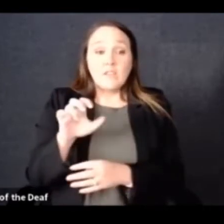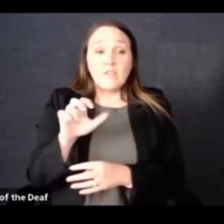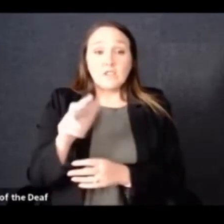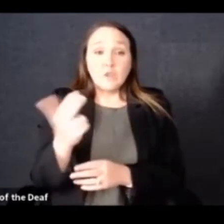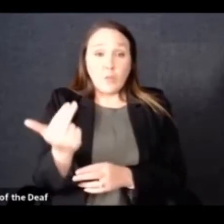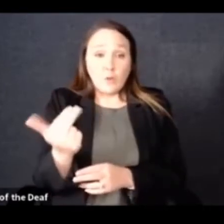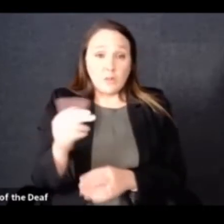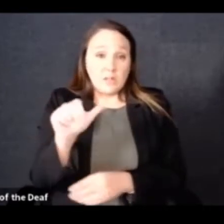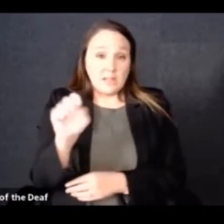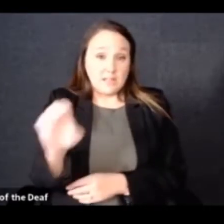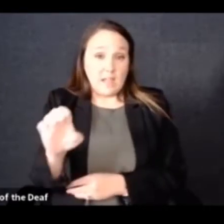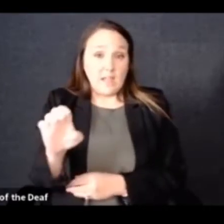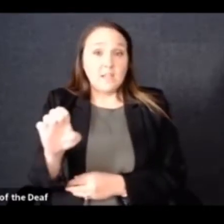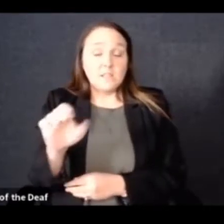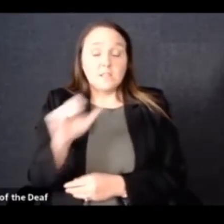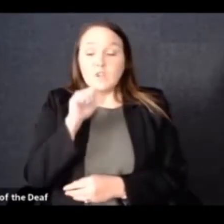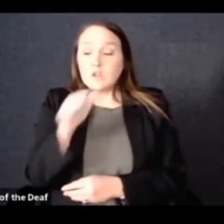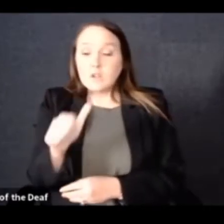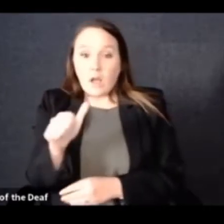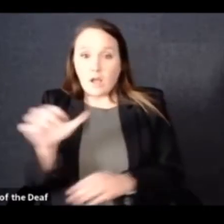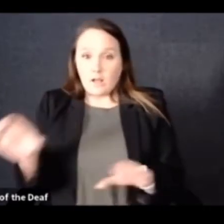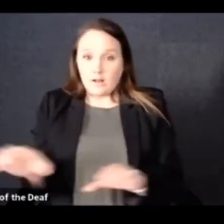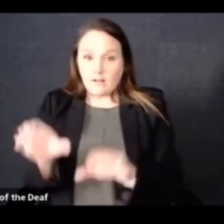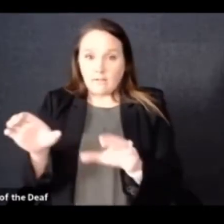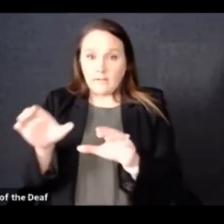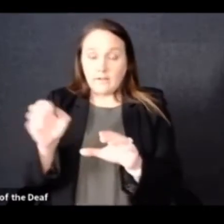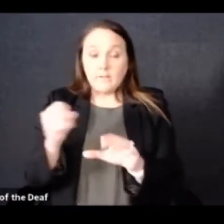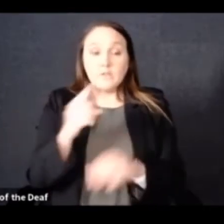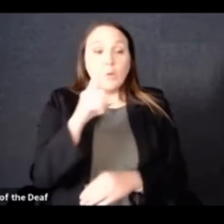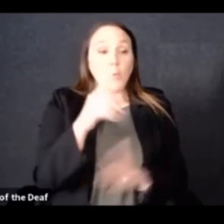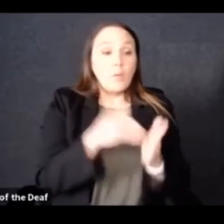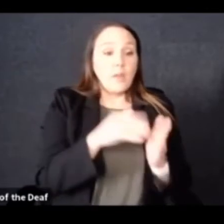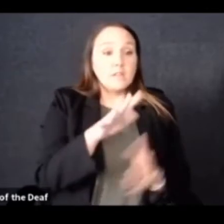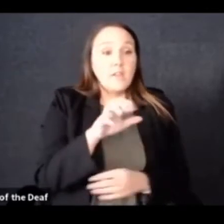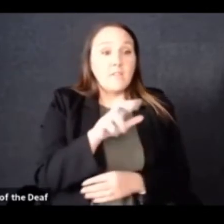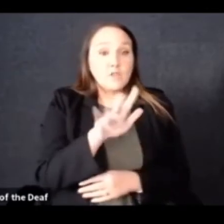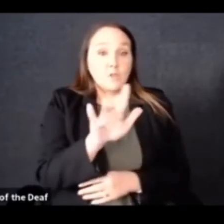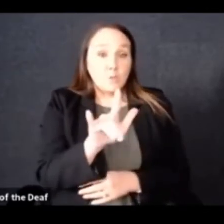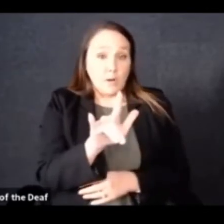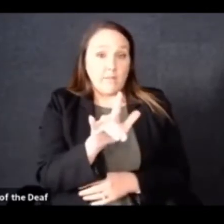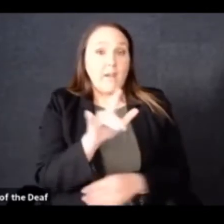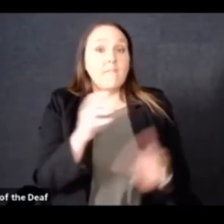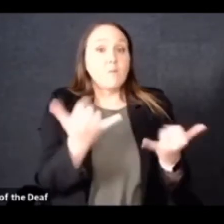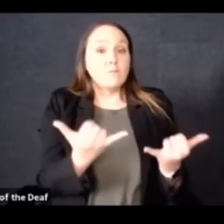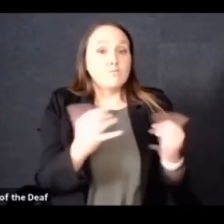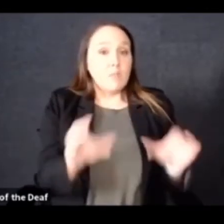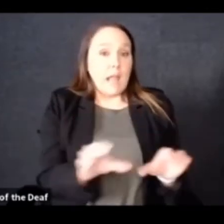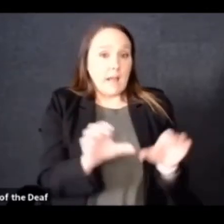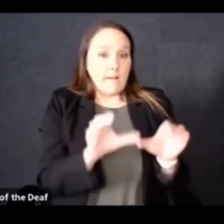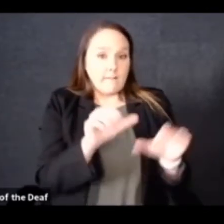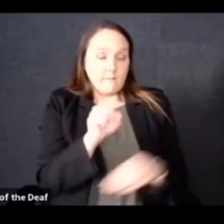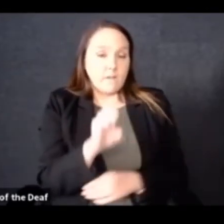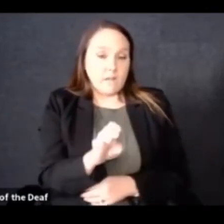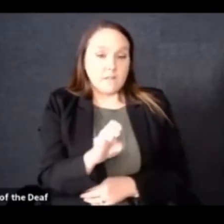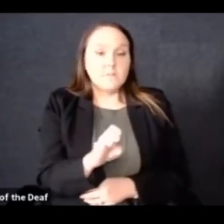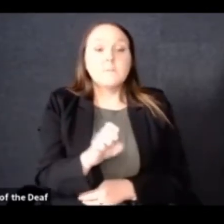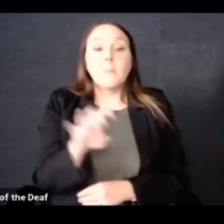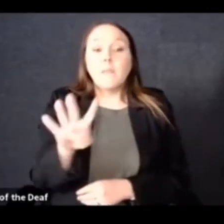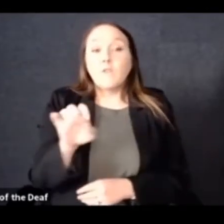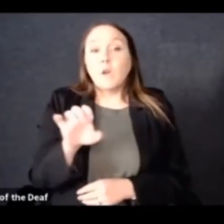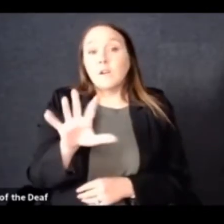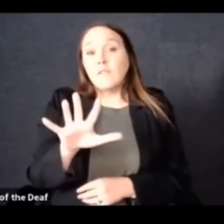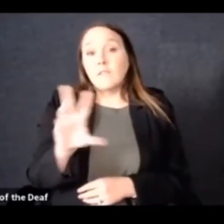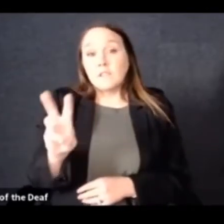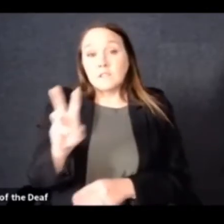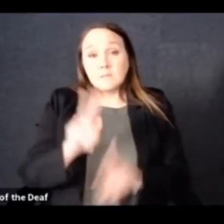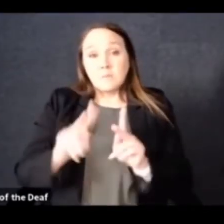11,713 of our cases are considered inactive, giving us 1,525 active cases. 456